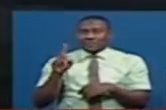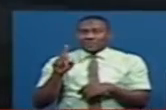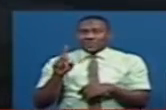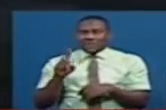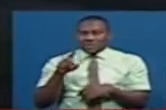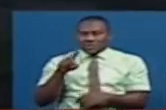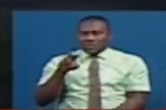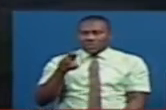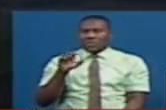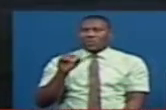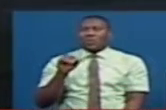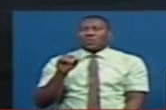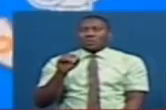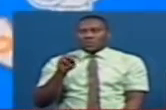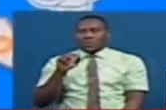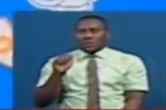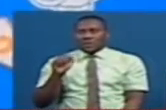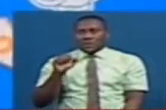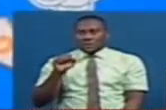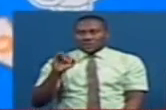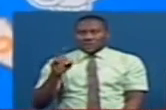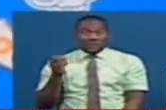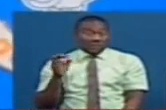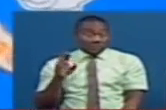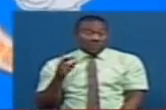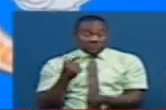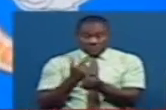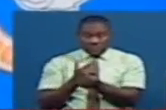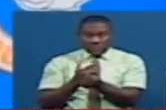From Macedo, Ghana, producers of Cowbell, Mr. Deg Larimans, expressed